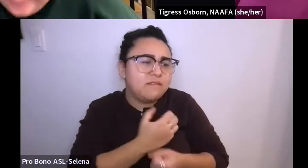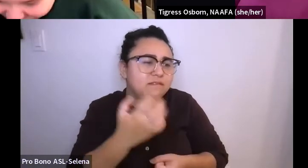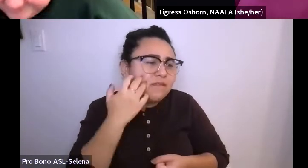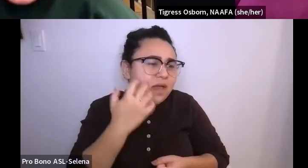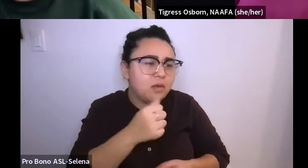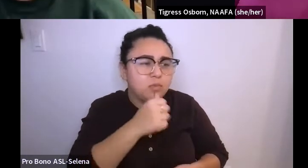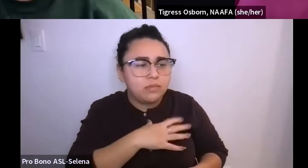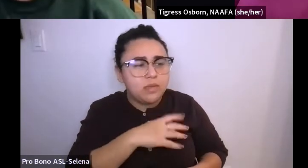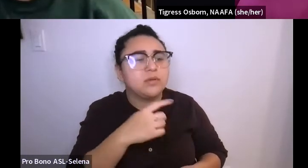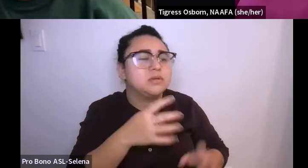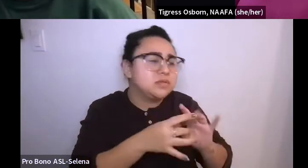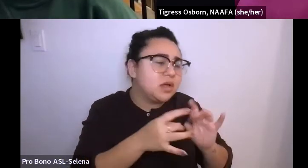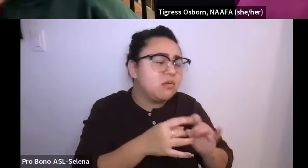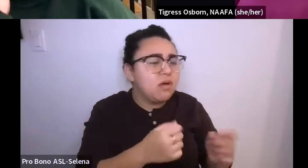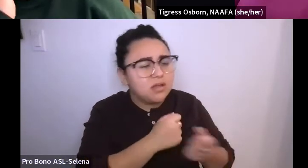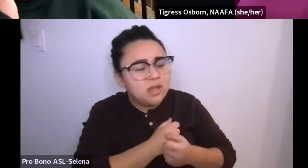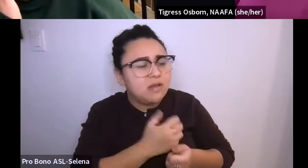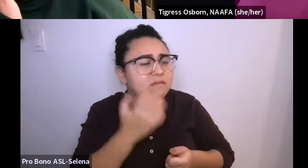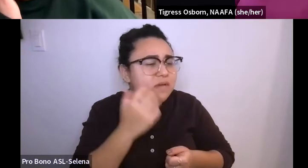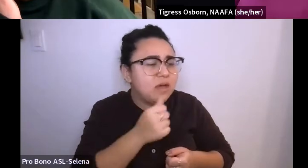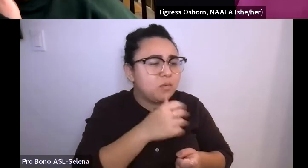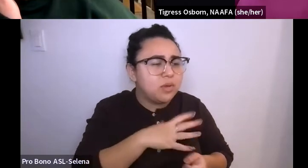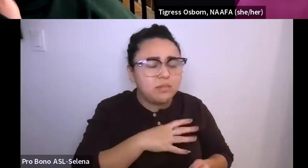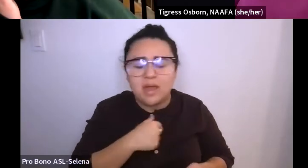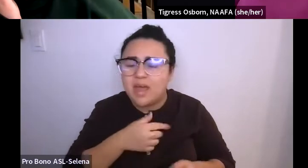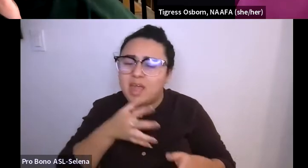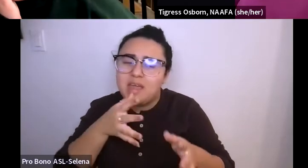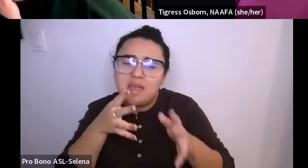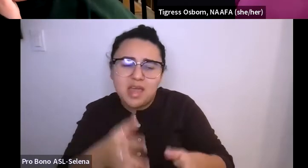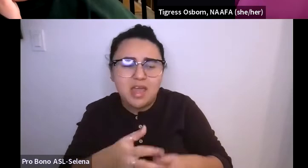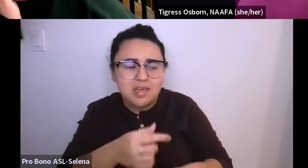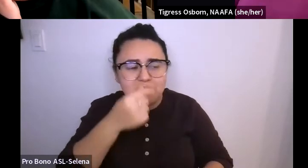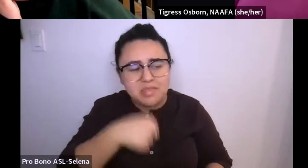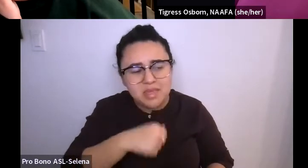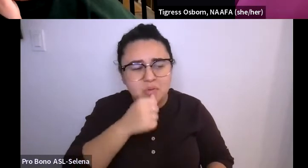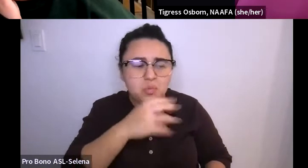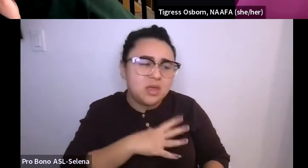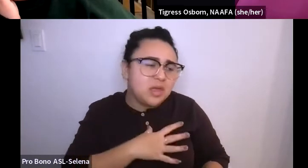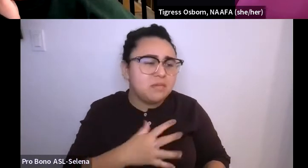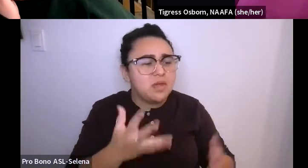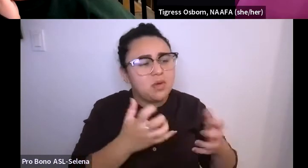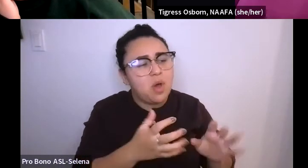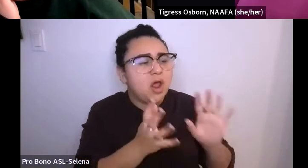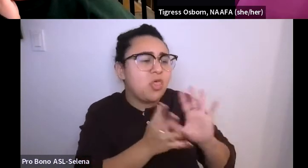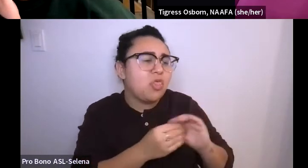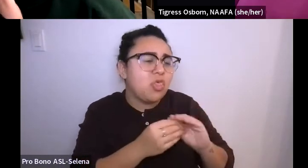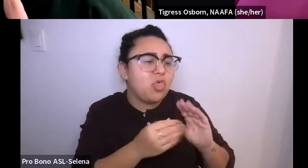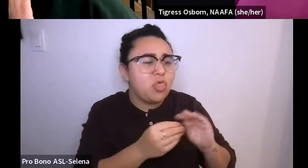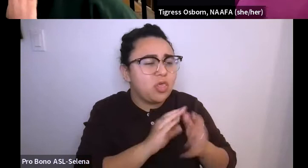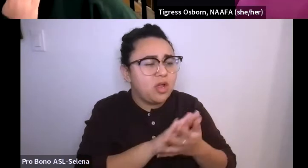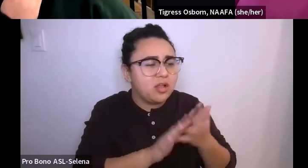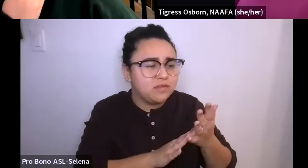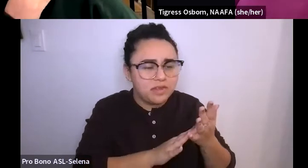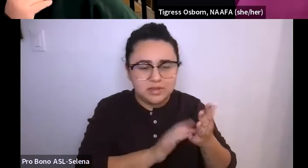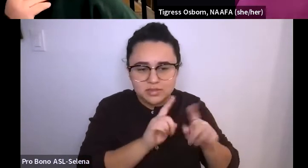love fat women, how much they don't love thin women, how like they just want to tell you all of that in all